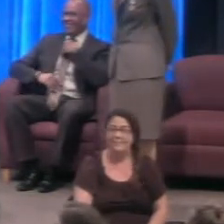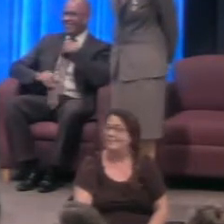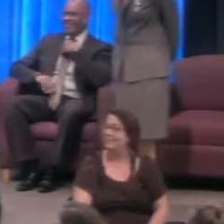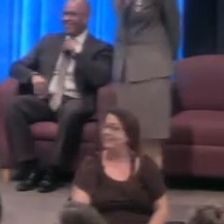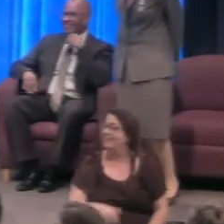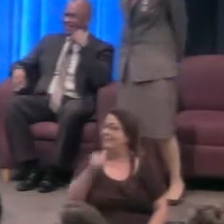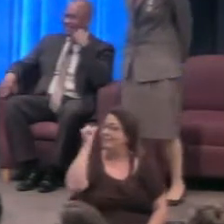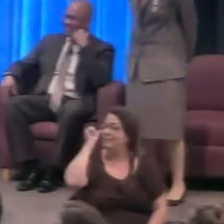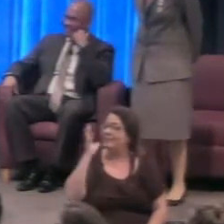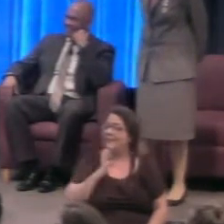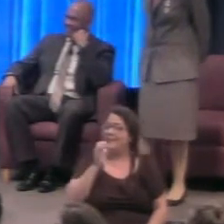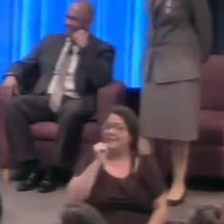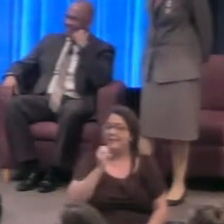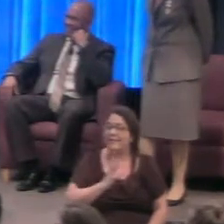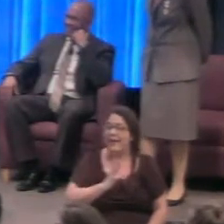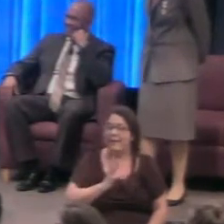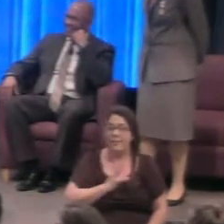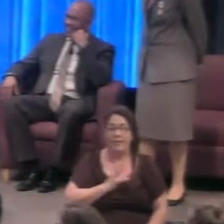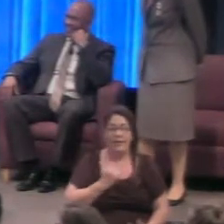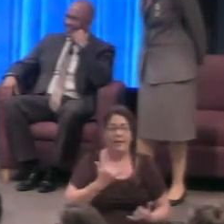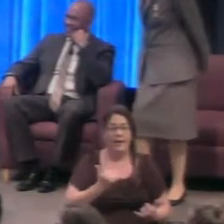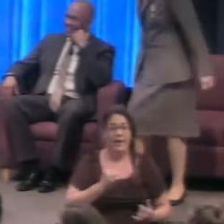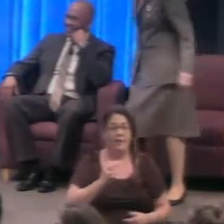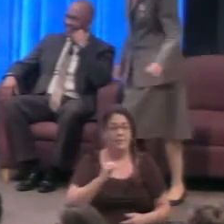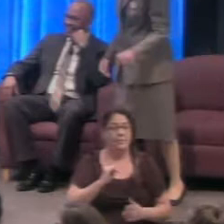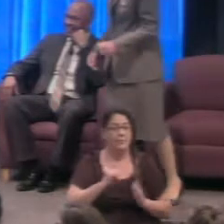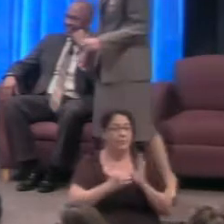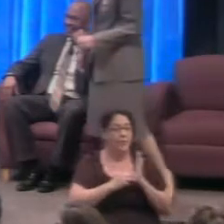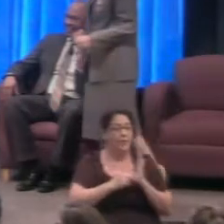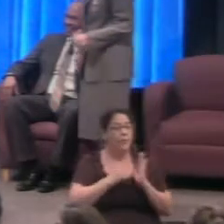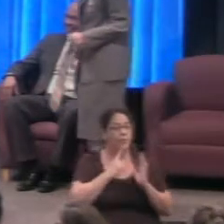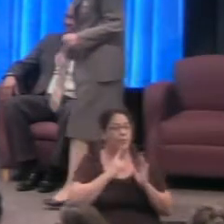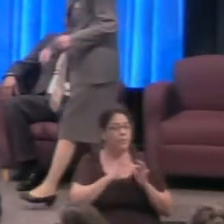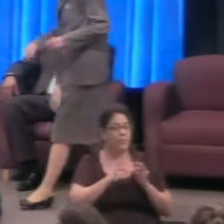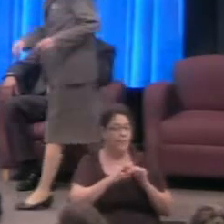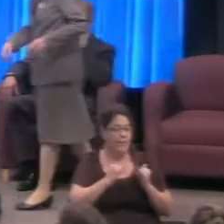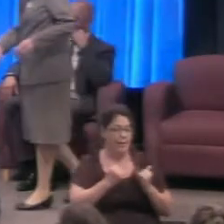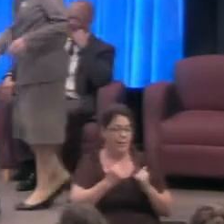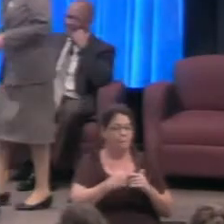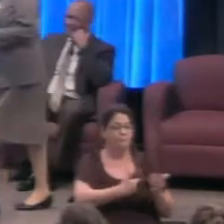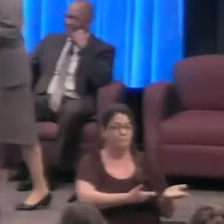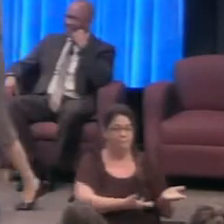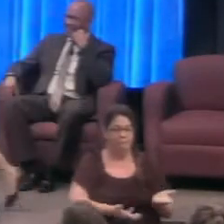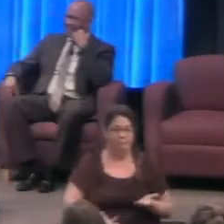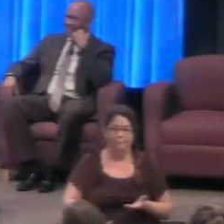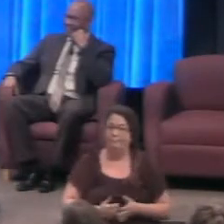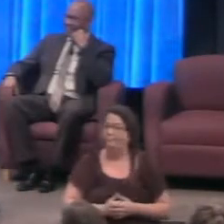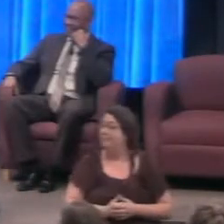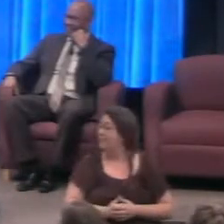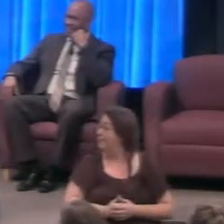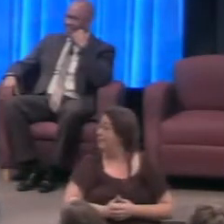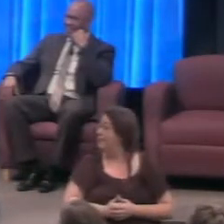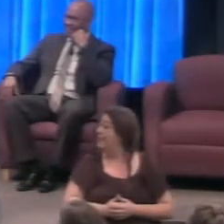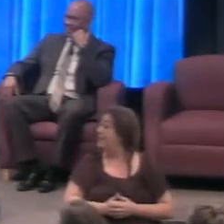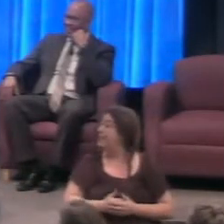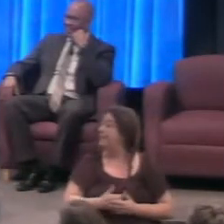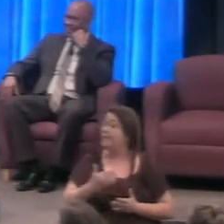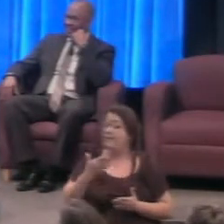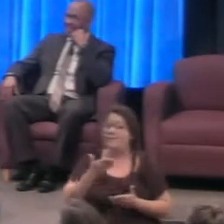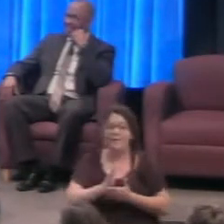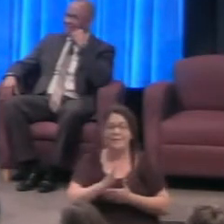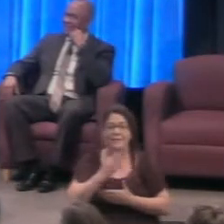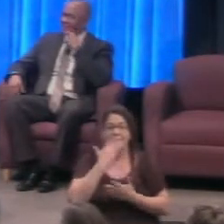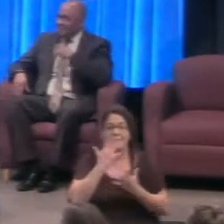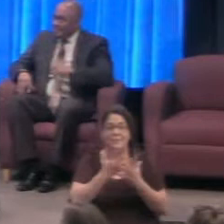Ladies and gentlemen, we're going to have Ms. Miller come up and say her comments. All right. Thank you so much.